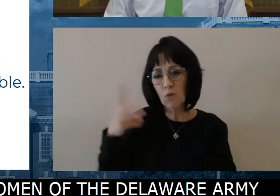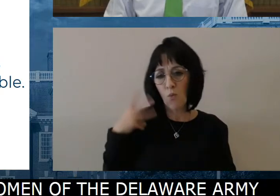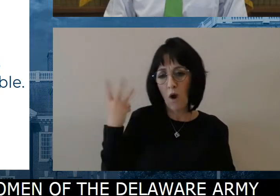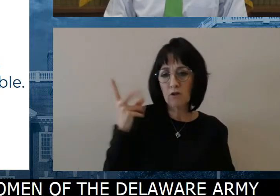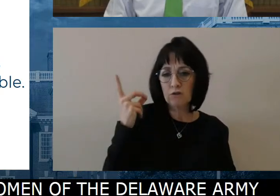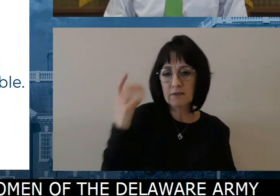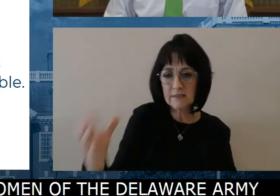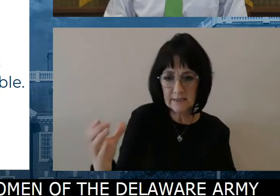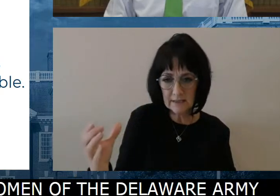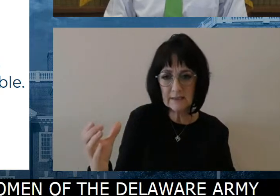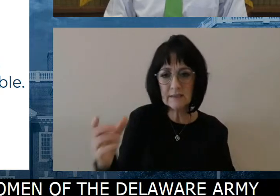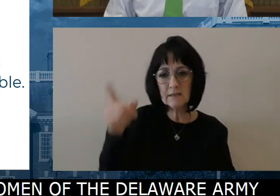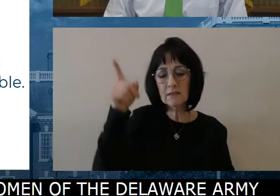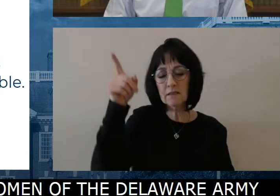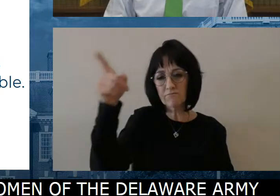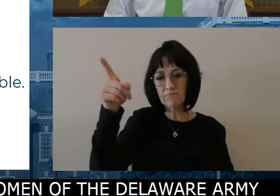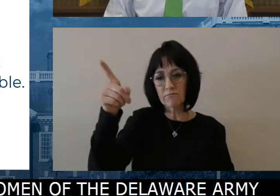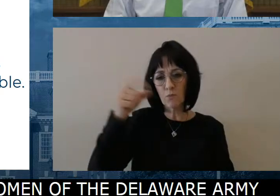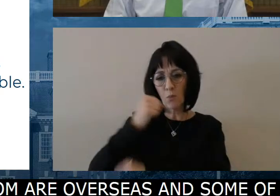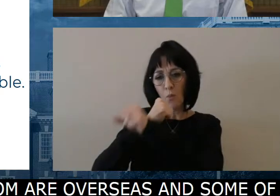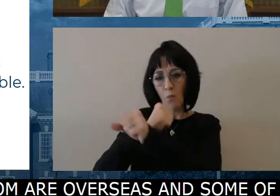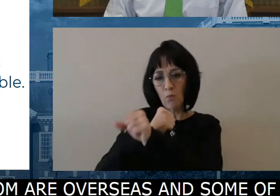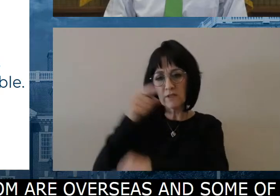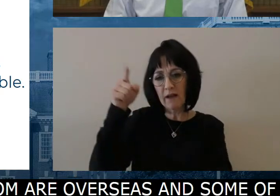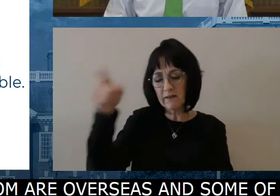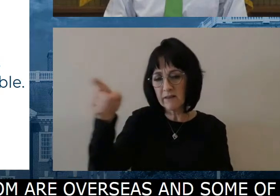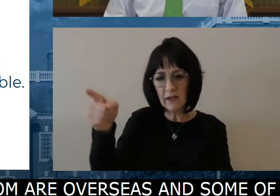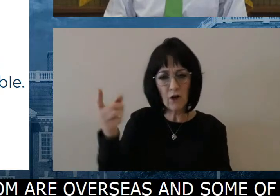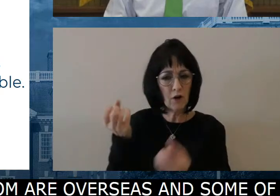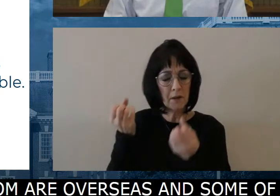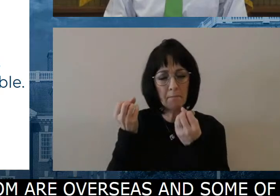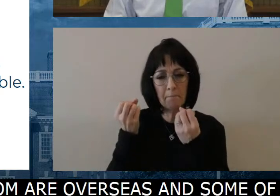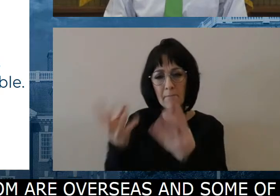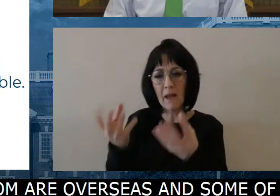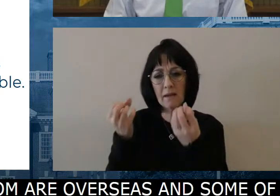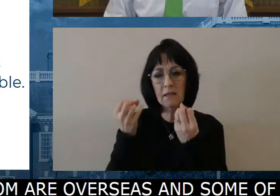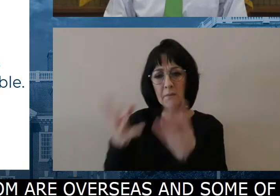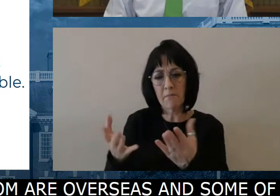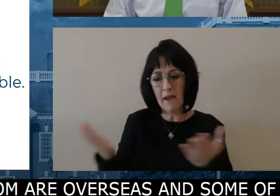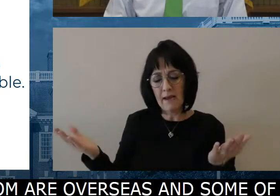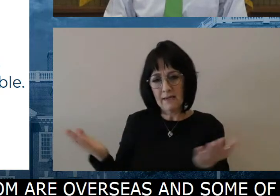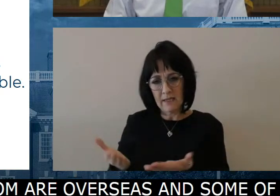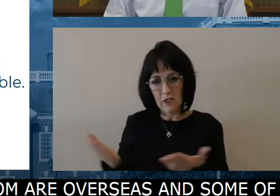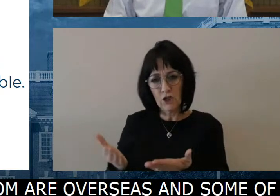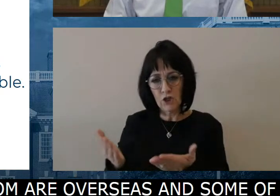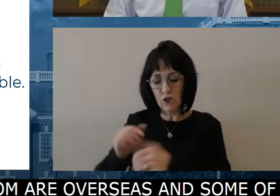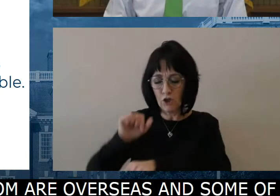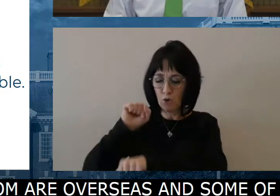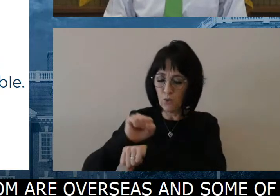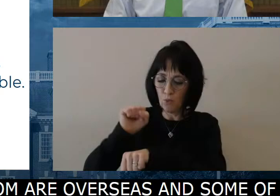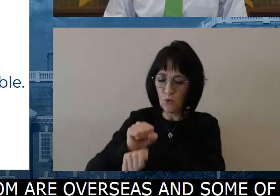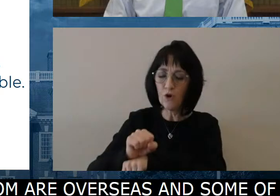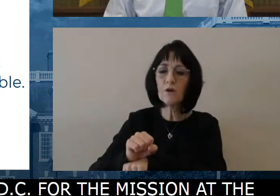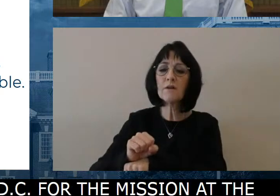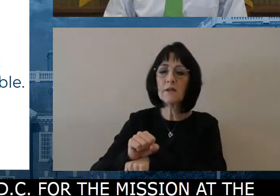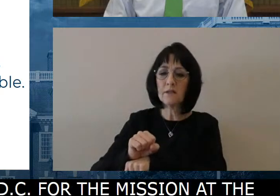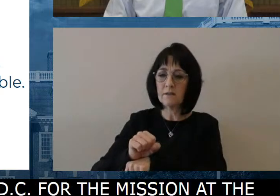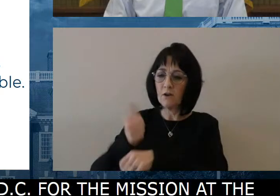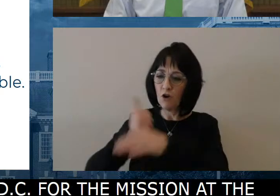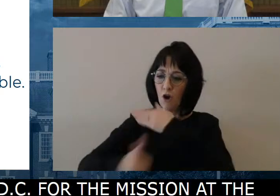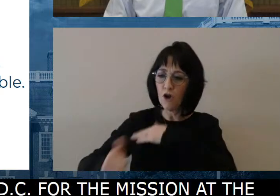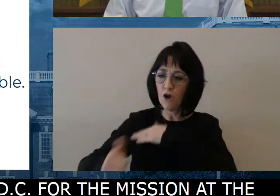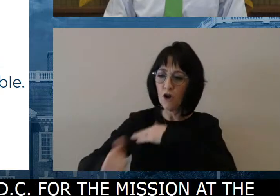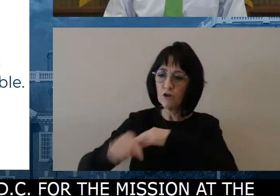For the mission at the Capitol. And so many of them are here at home, testing, helping with